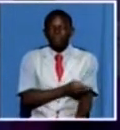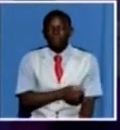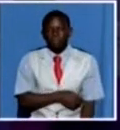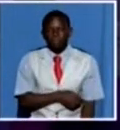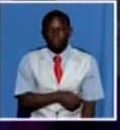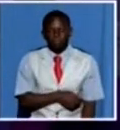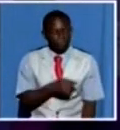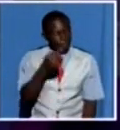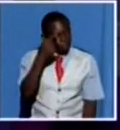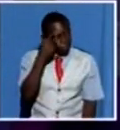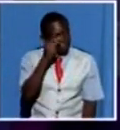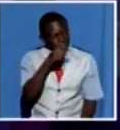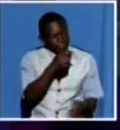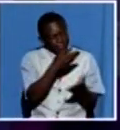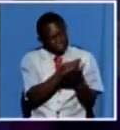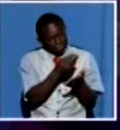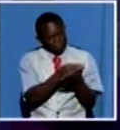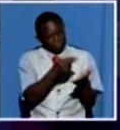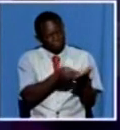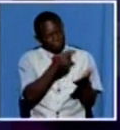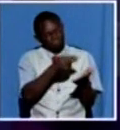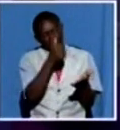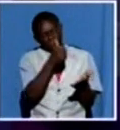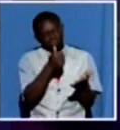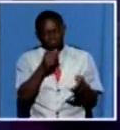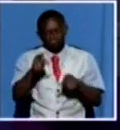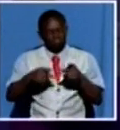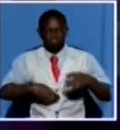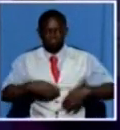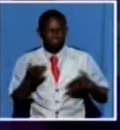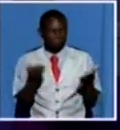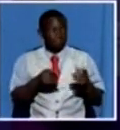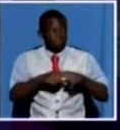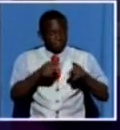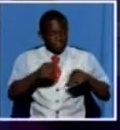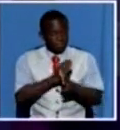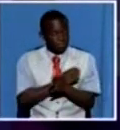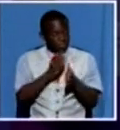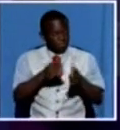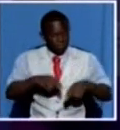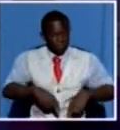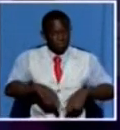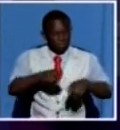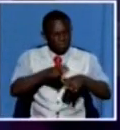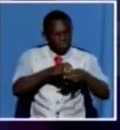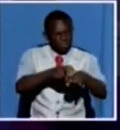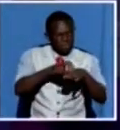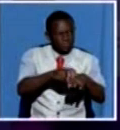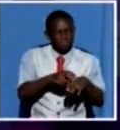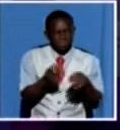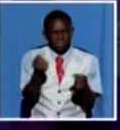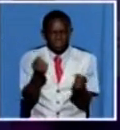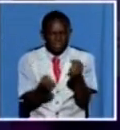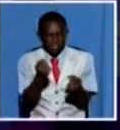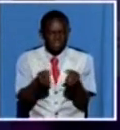money. People have a problem with the cost of moving on the Zambian roads. Why does it look like it's something that you're doing in a